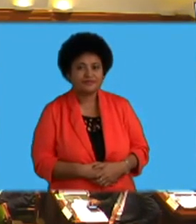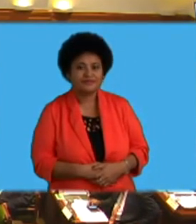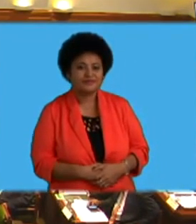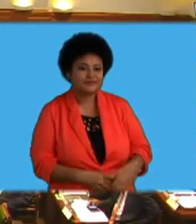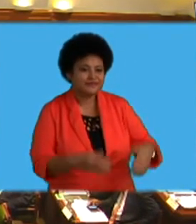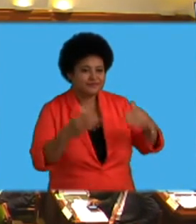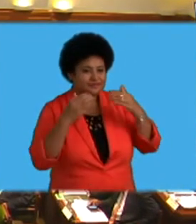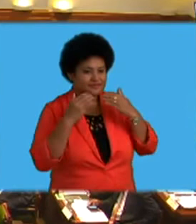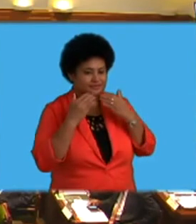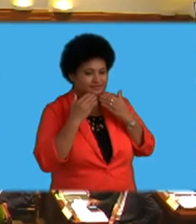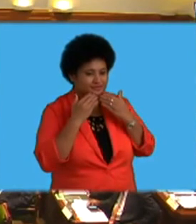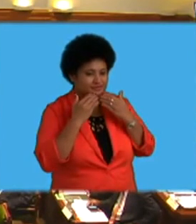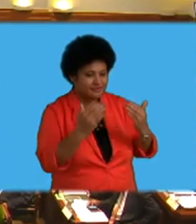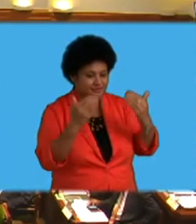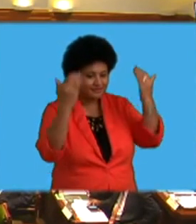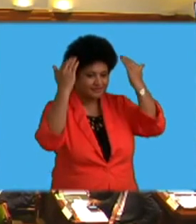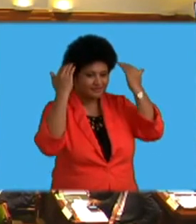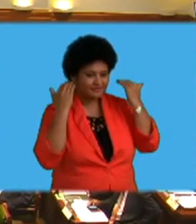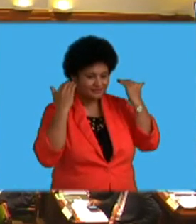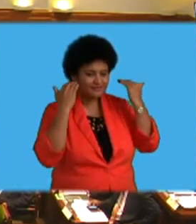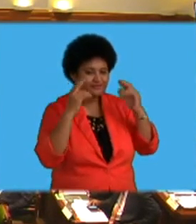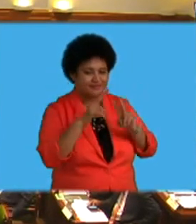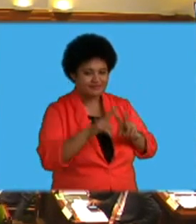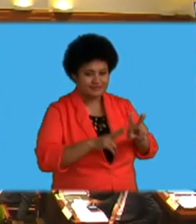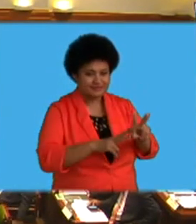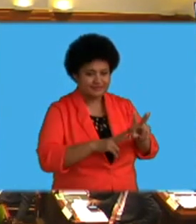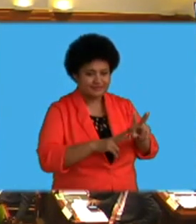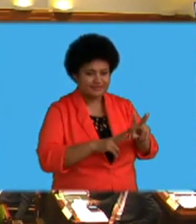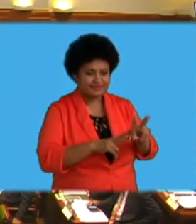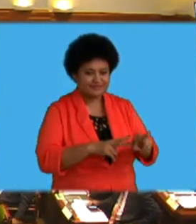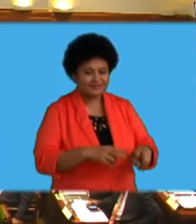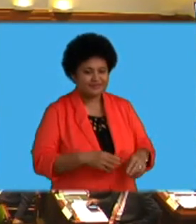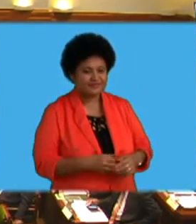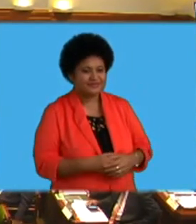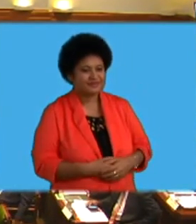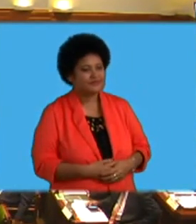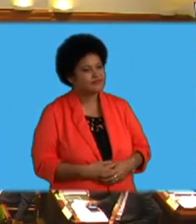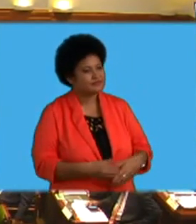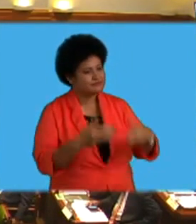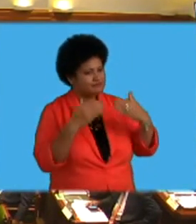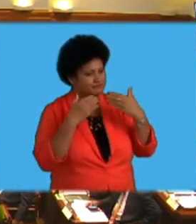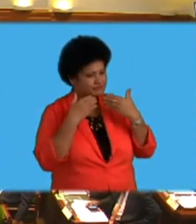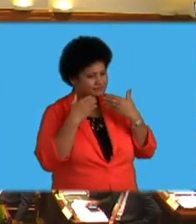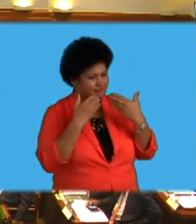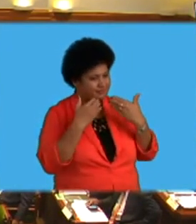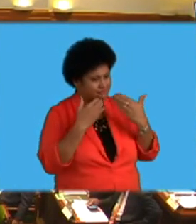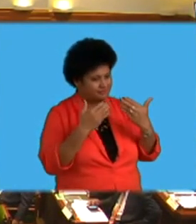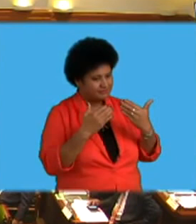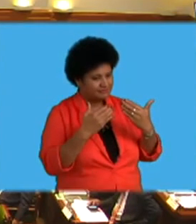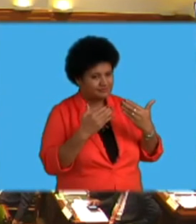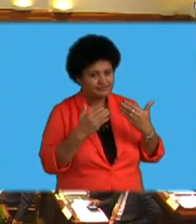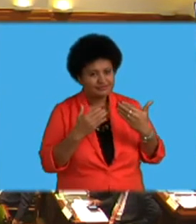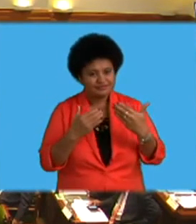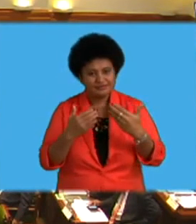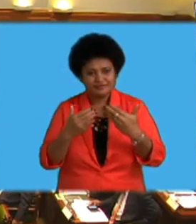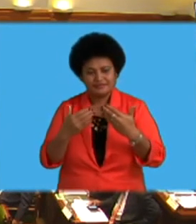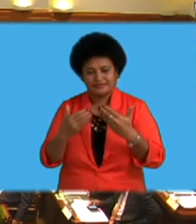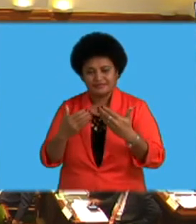Thank you, Honourable Deputy Speaker. I thank the Honourable Minister for his